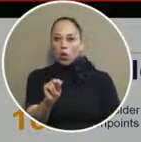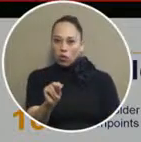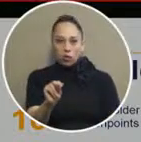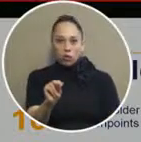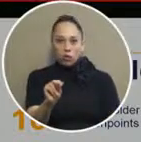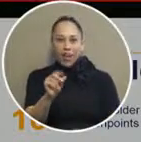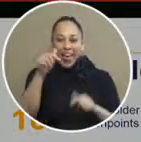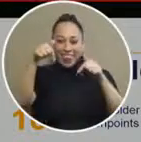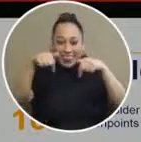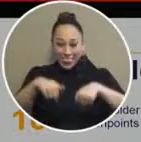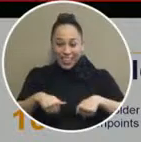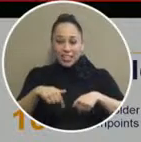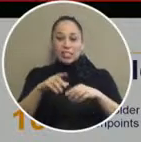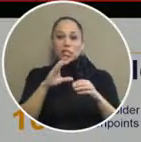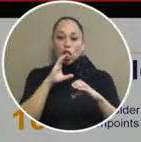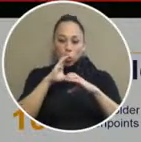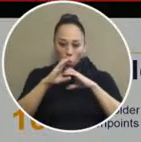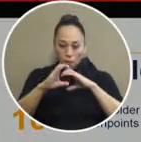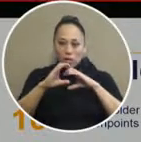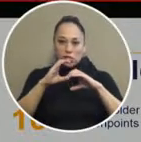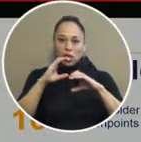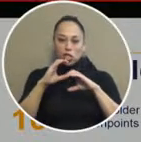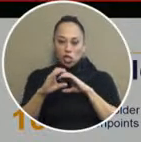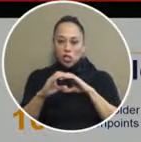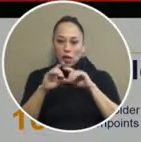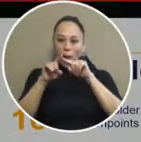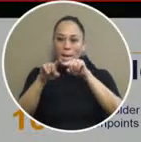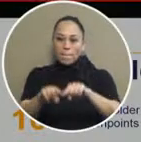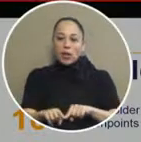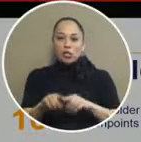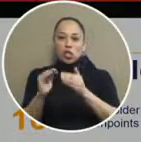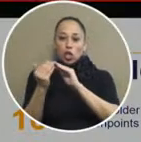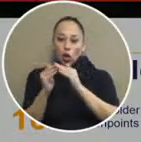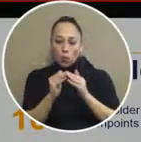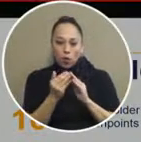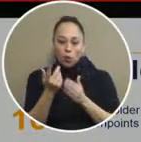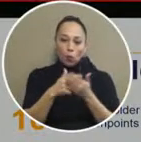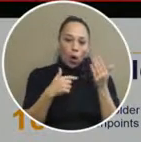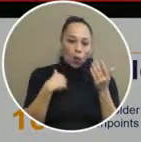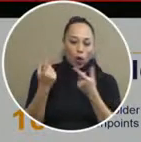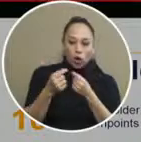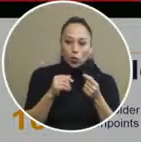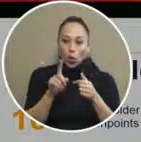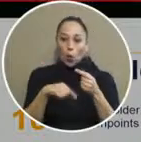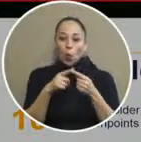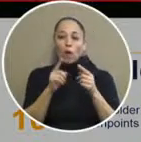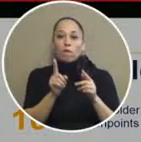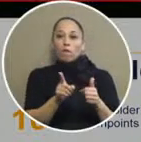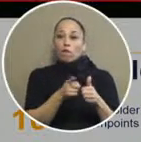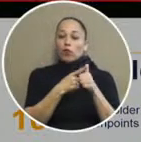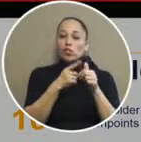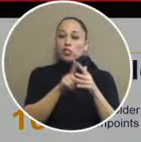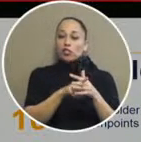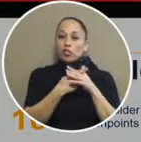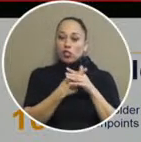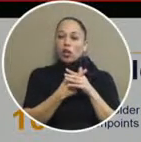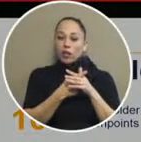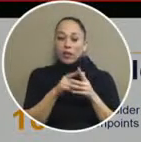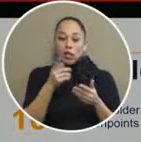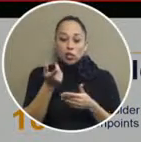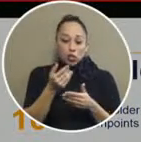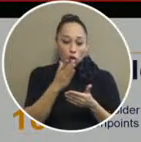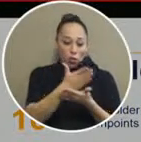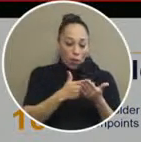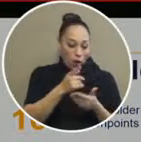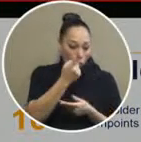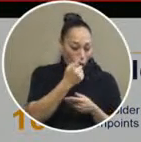this is a conversation that's based on the community needs assessment that we did when we first started. So phase one of our outreach was the needs